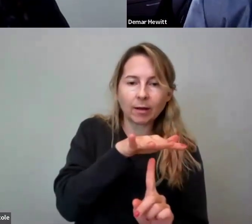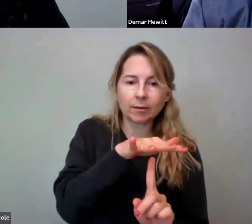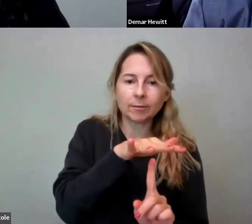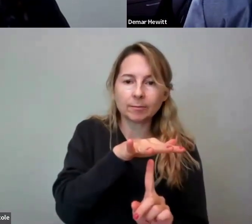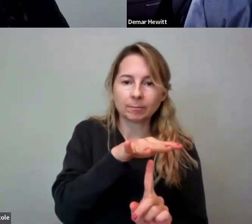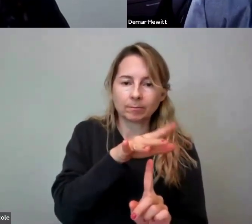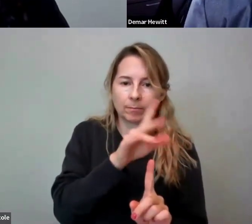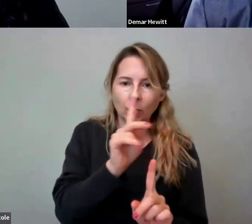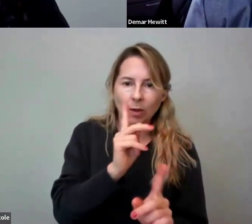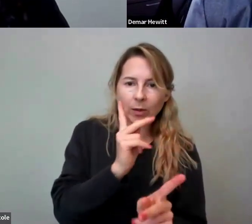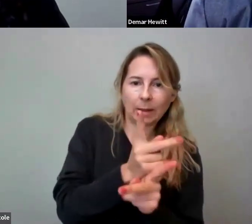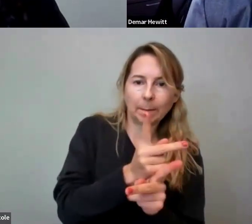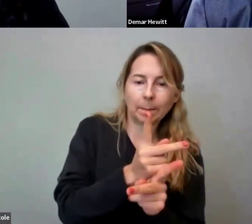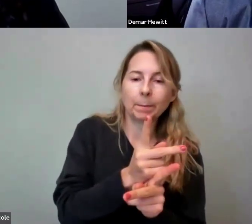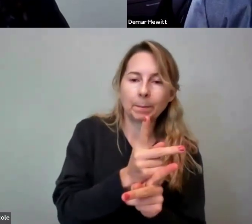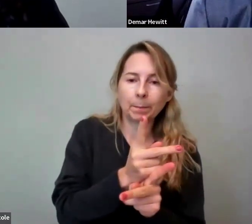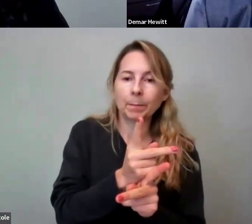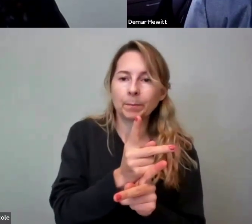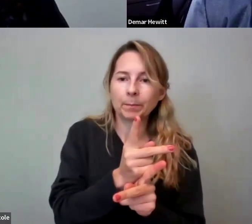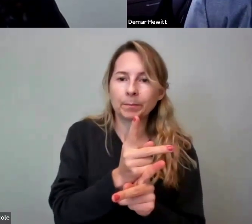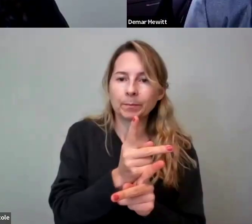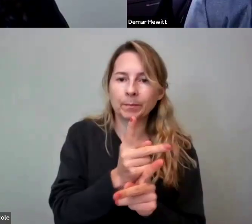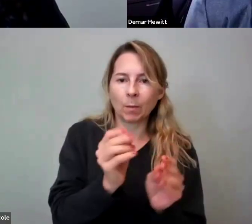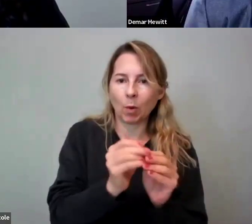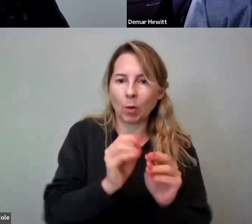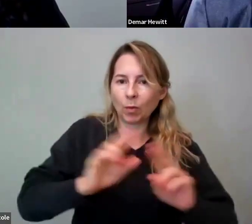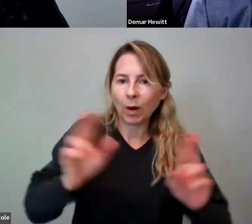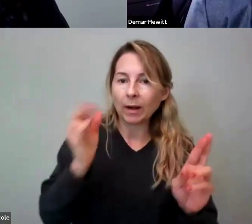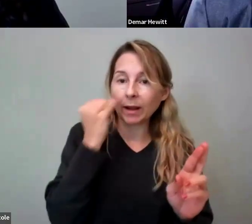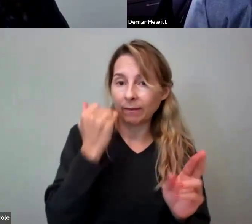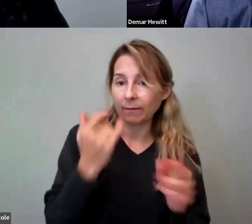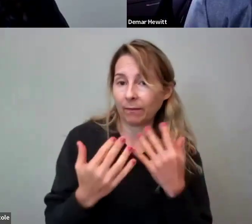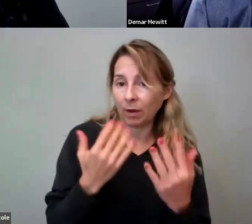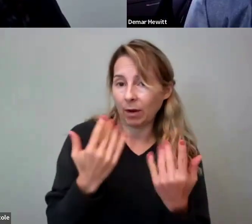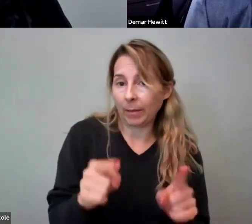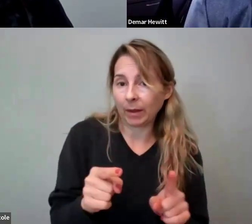these particular um,